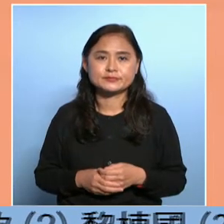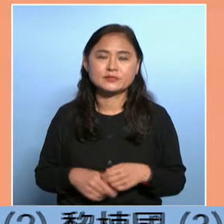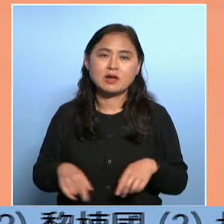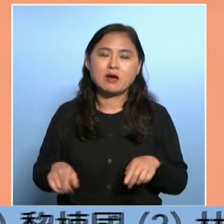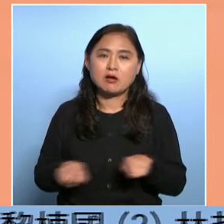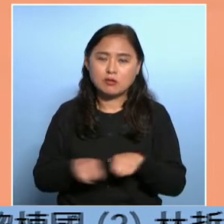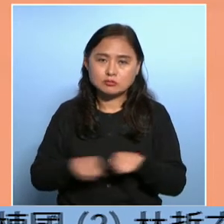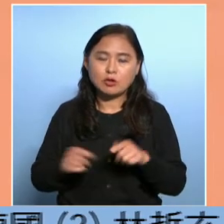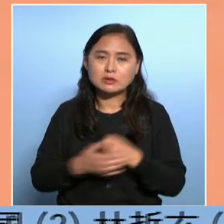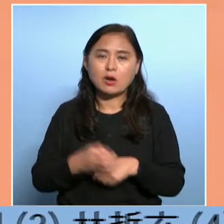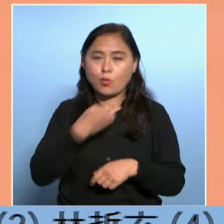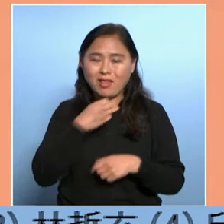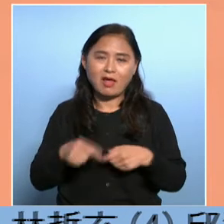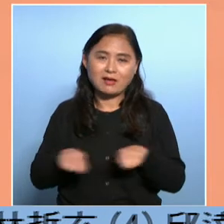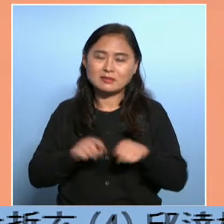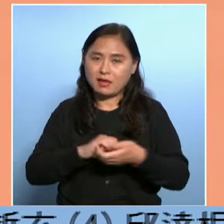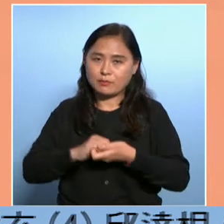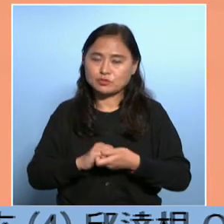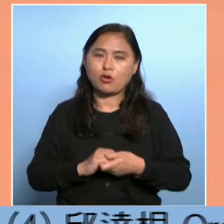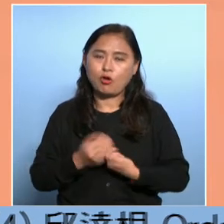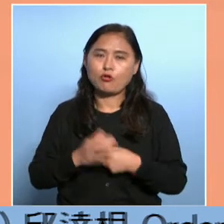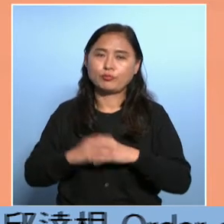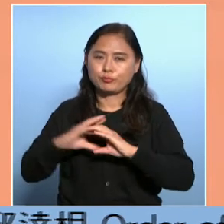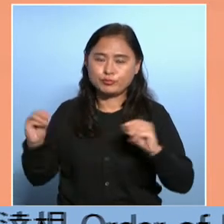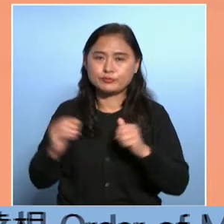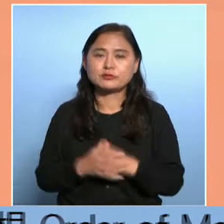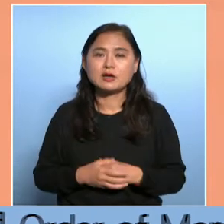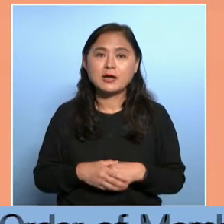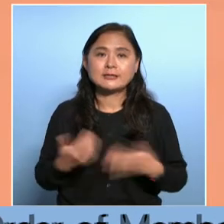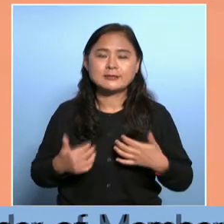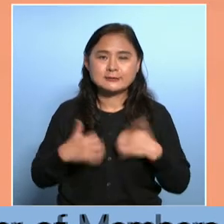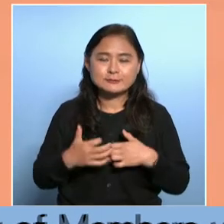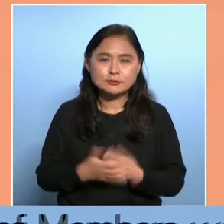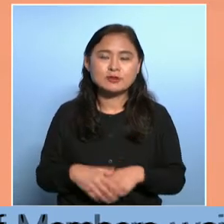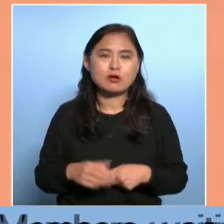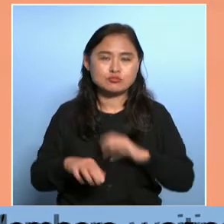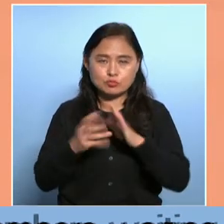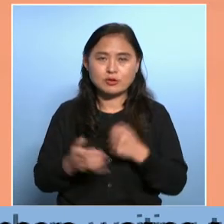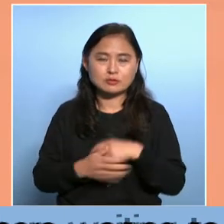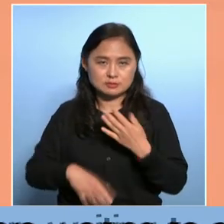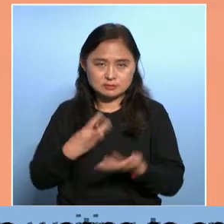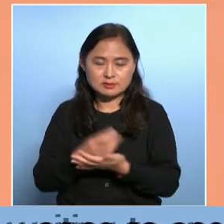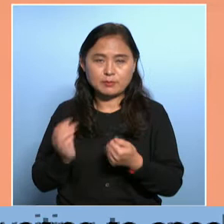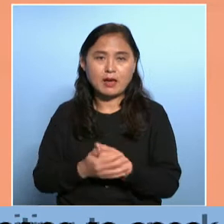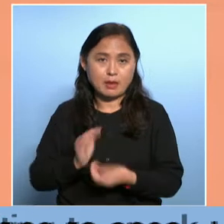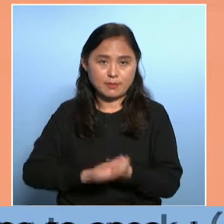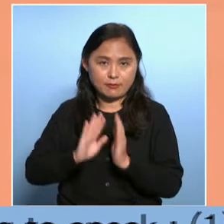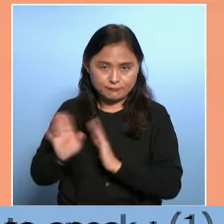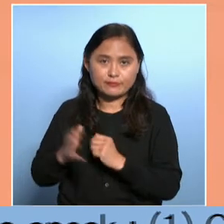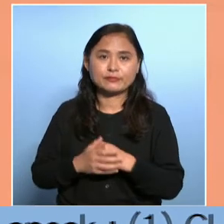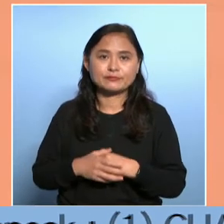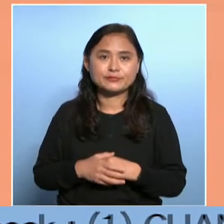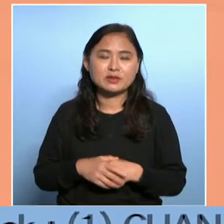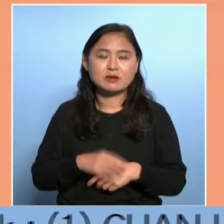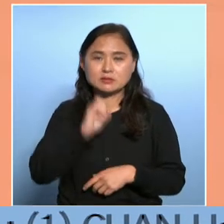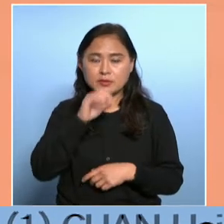expectations and instructions order given by the president of the country. Everyone should be vigilant and